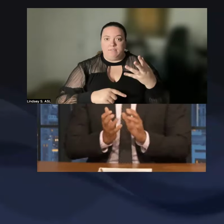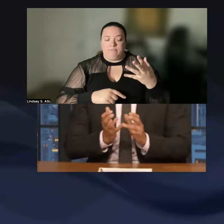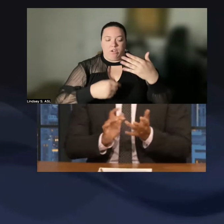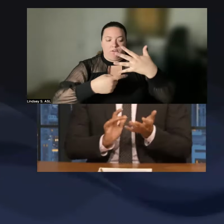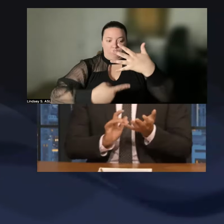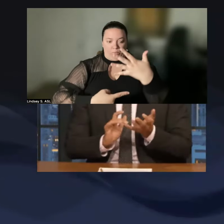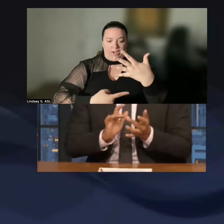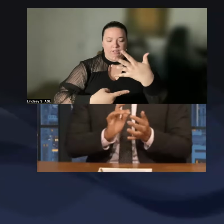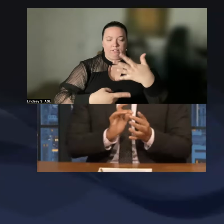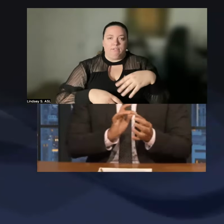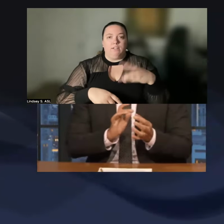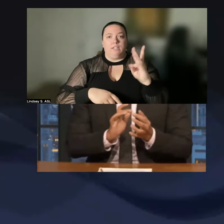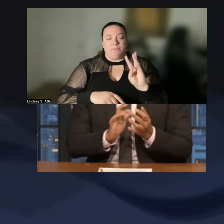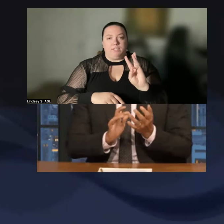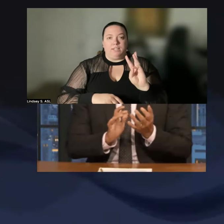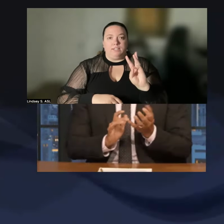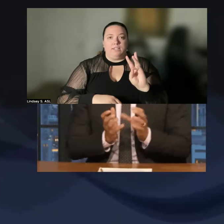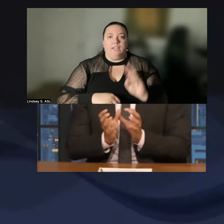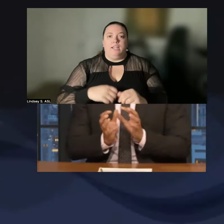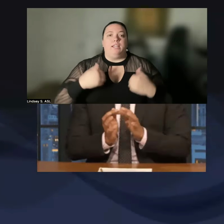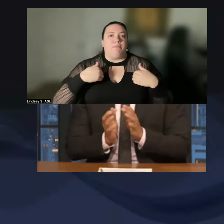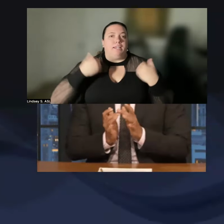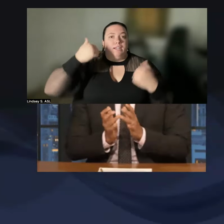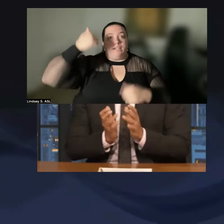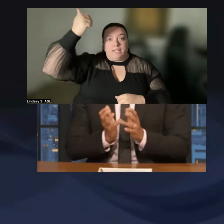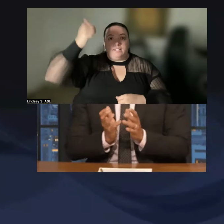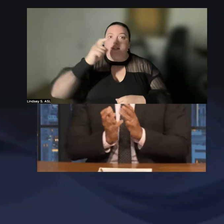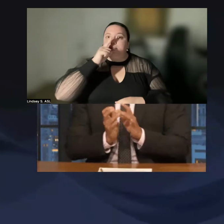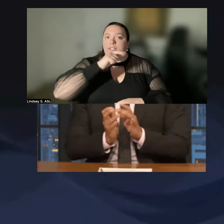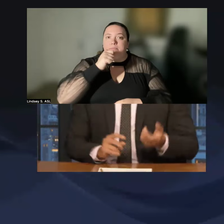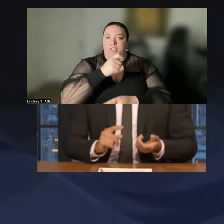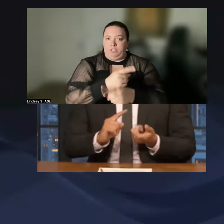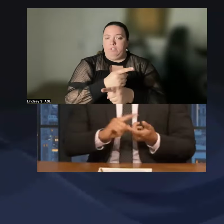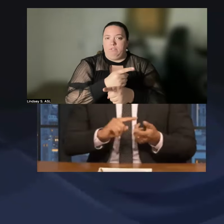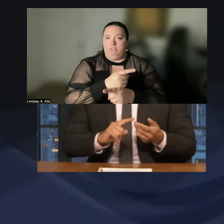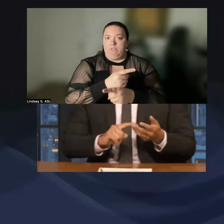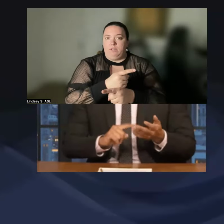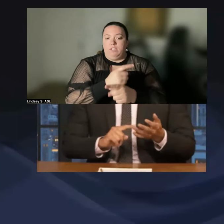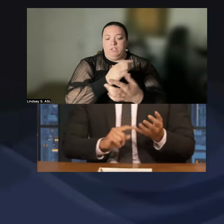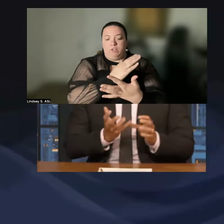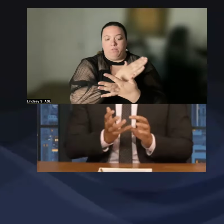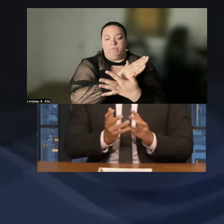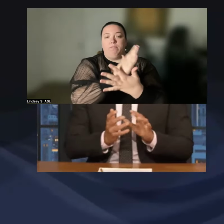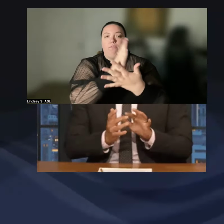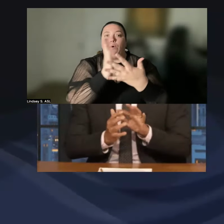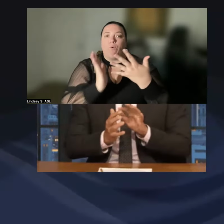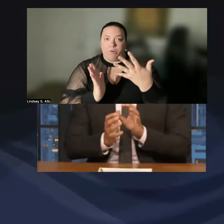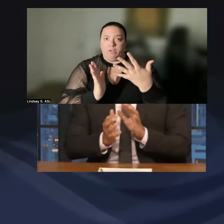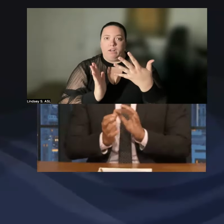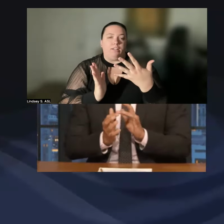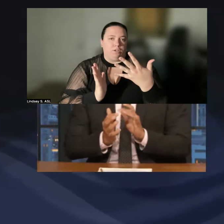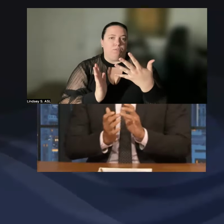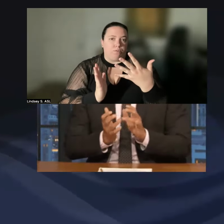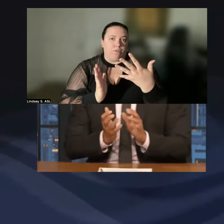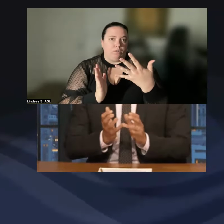6 on the rank, number 6 is my youngest stepsister. So